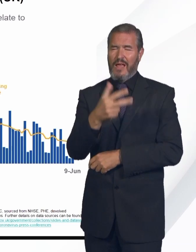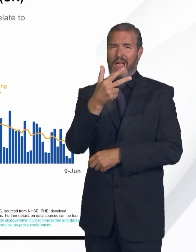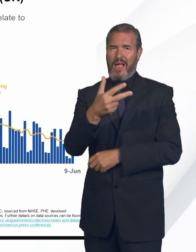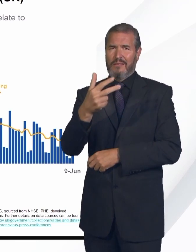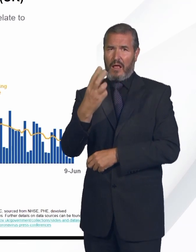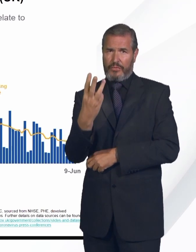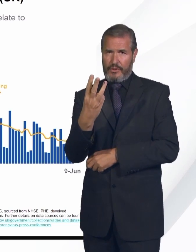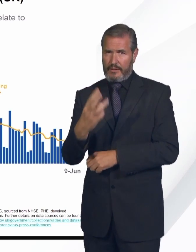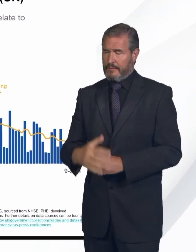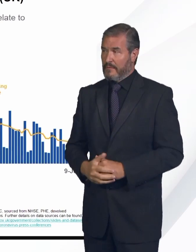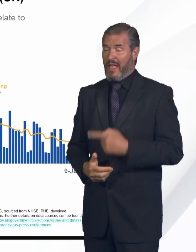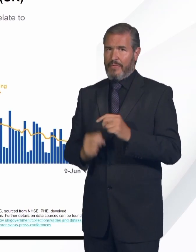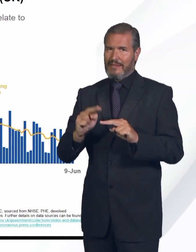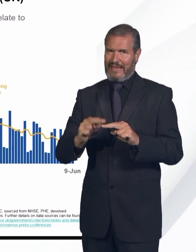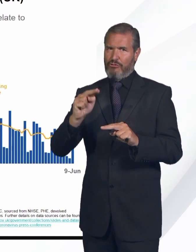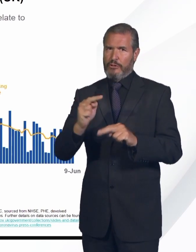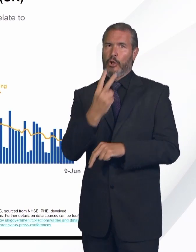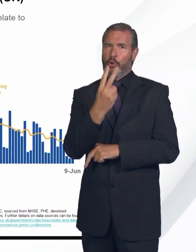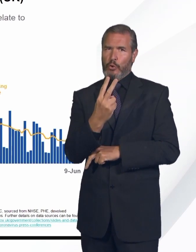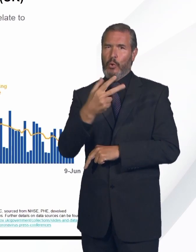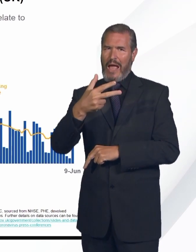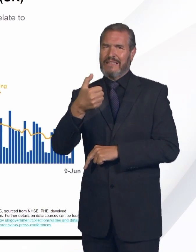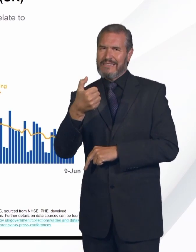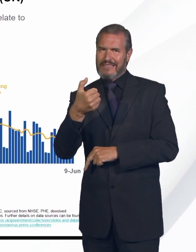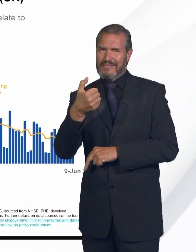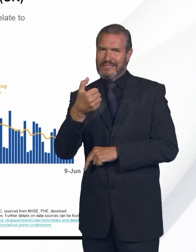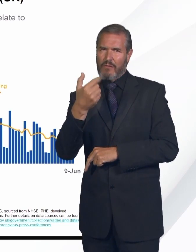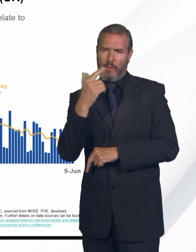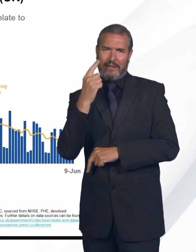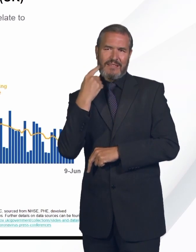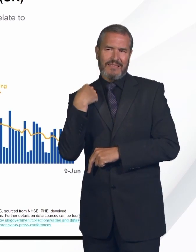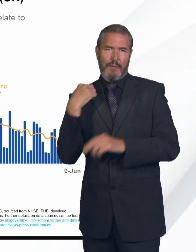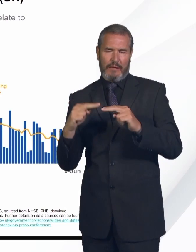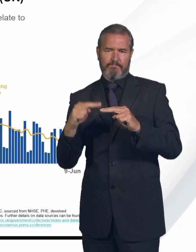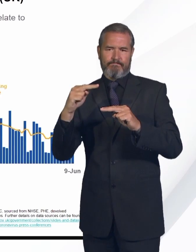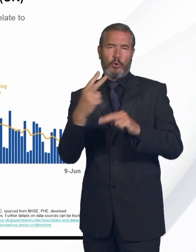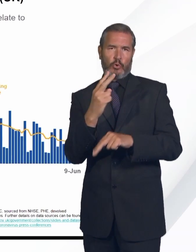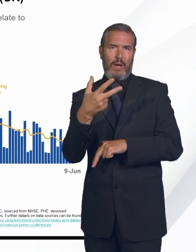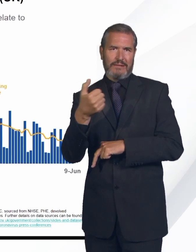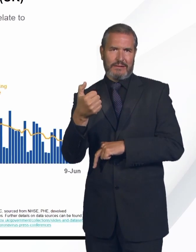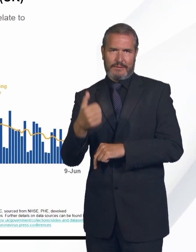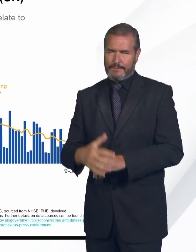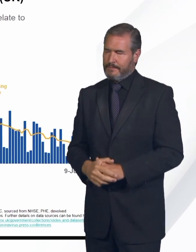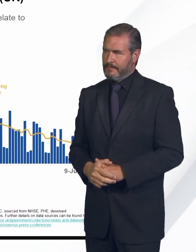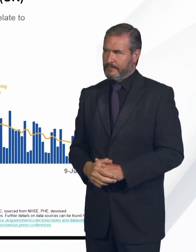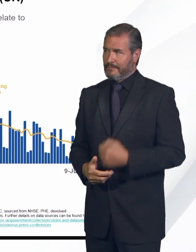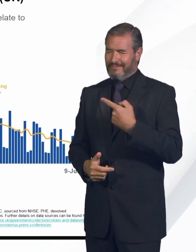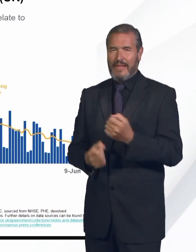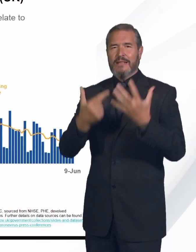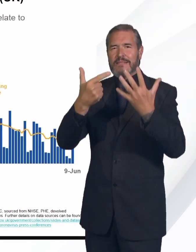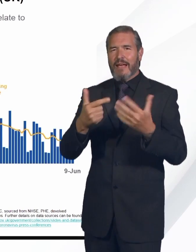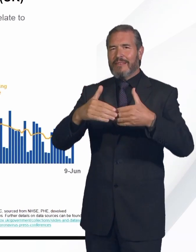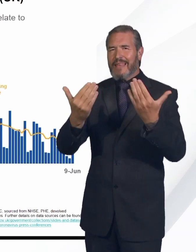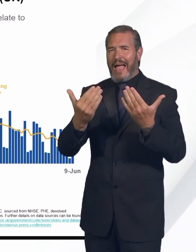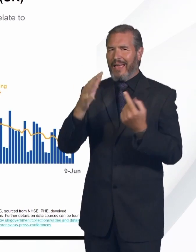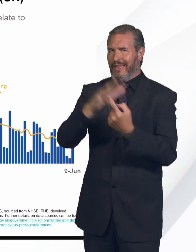40,883. That's an increase of 286 fatalities since yesterday. When measured by a 7-day rolling